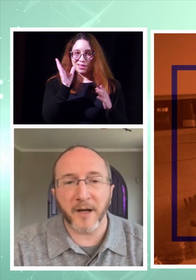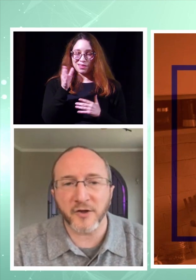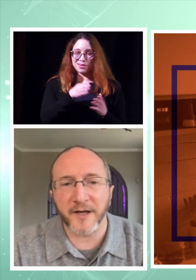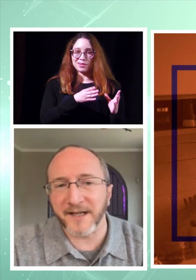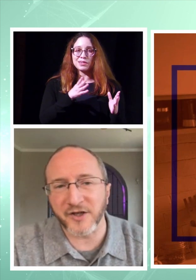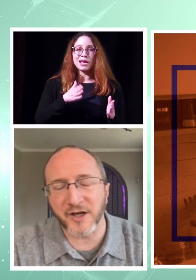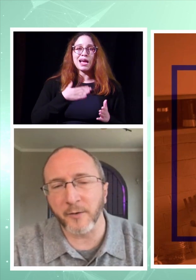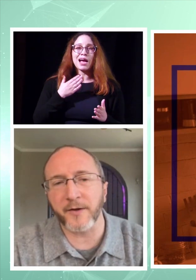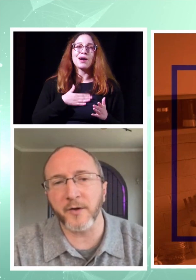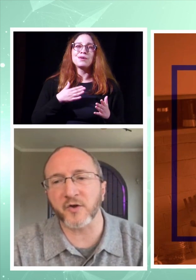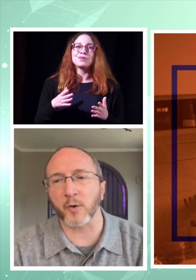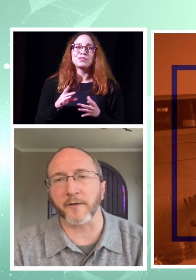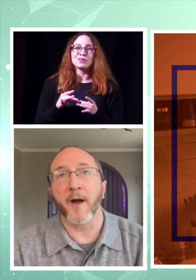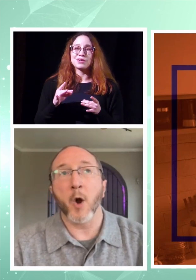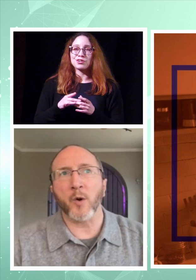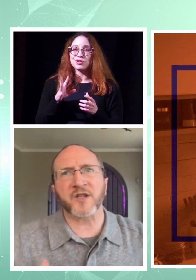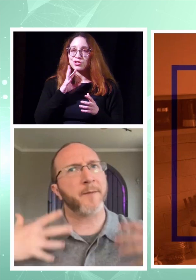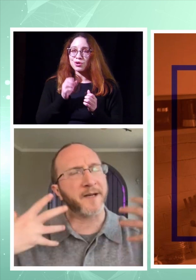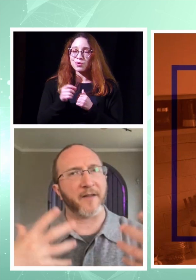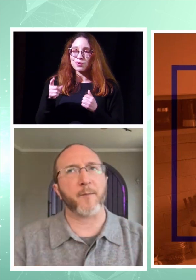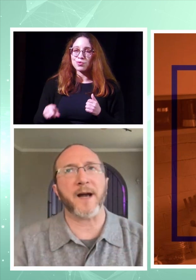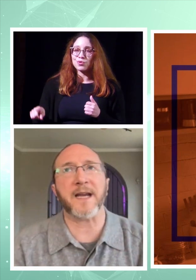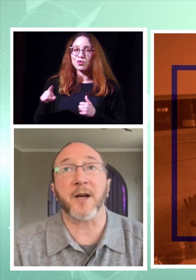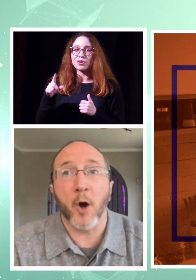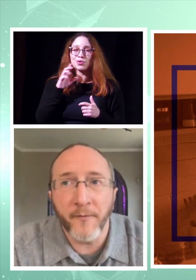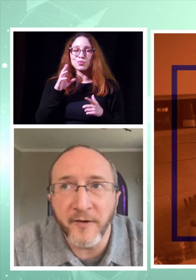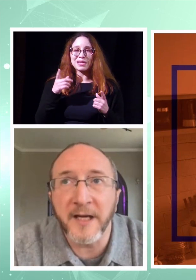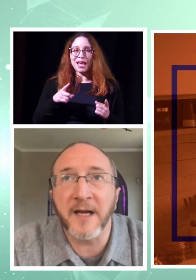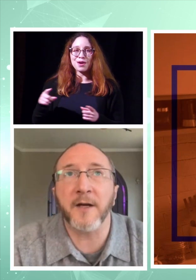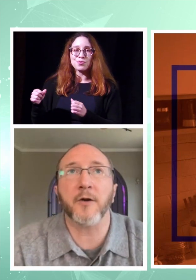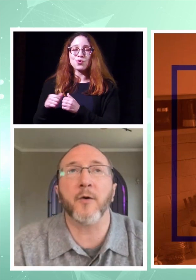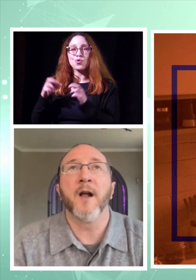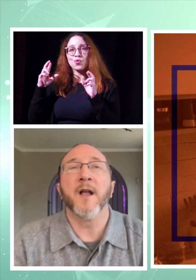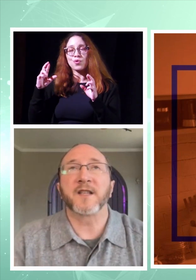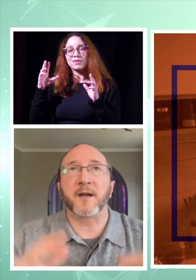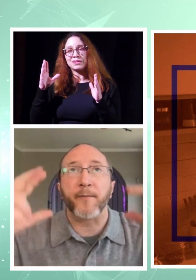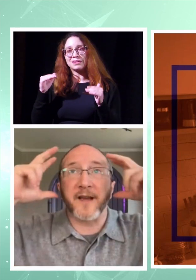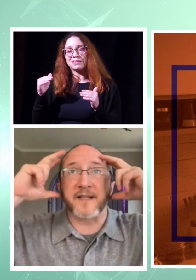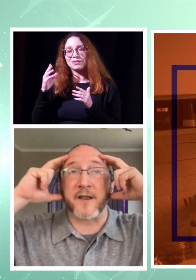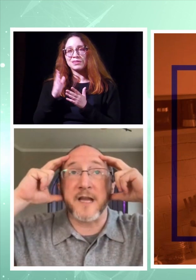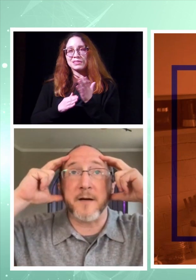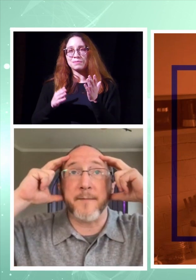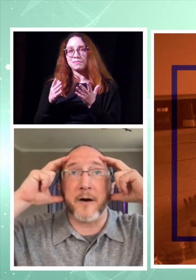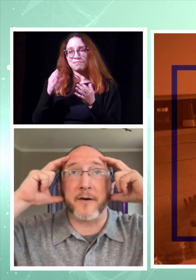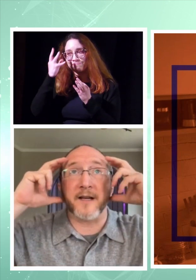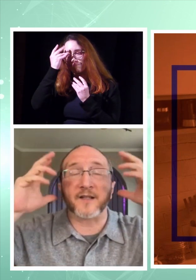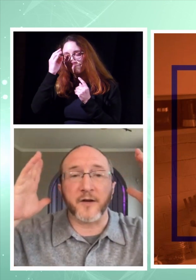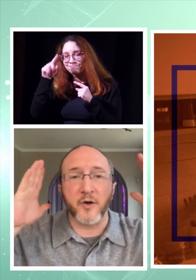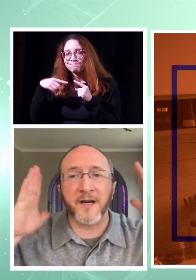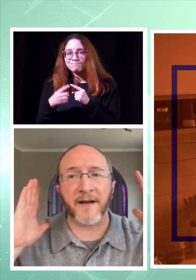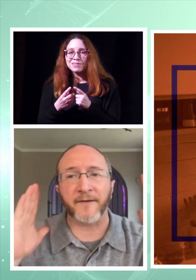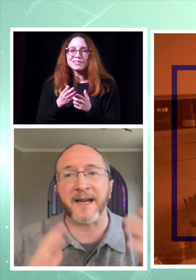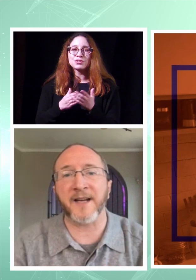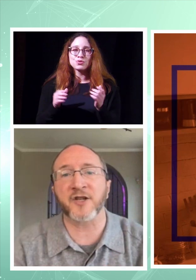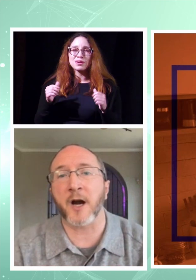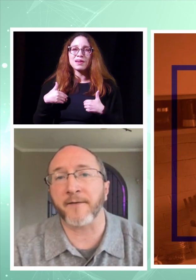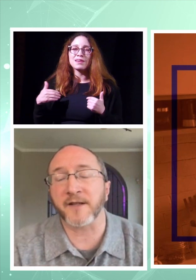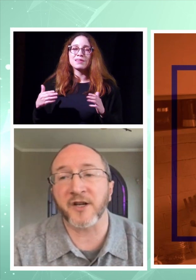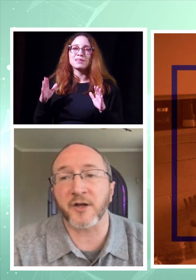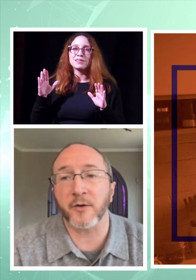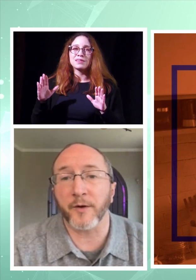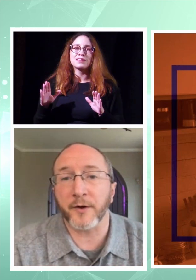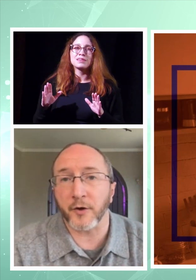been a pleasure getting to share with you sort of what's coming down the pike and hopefully giving you some things to think about and so that you can have an